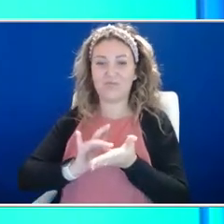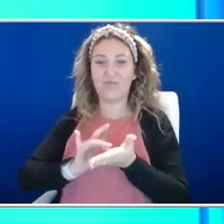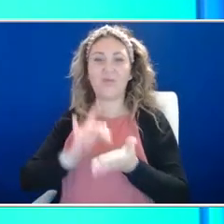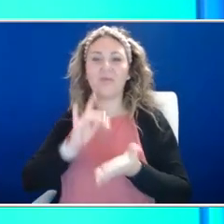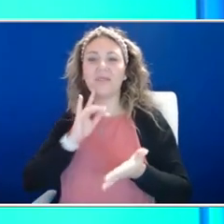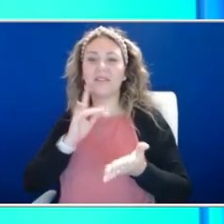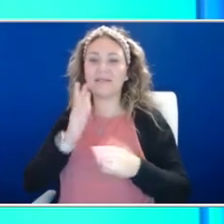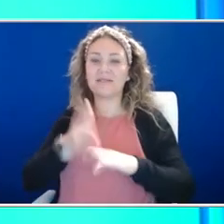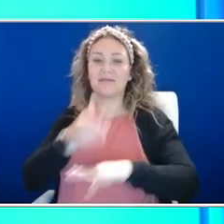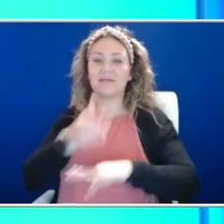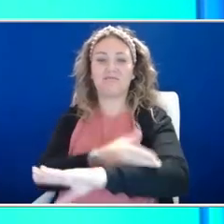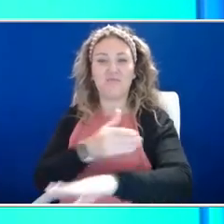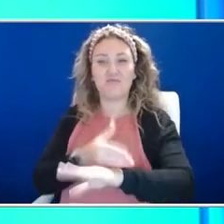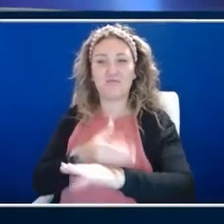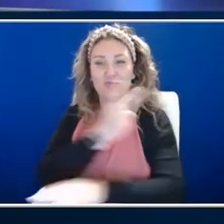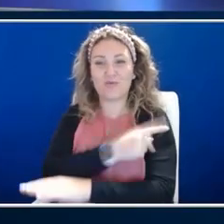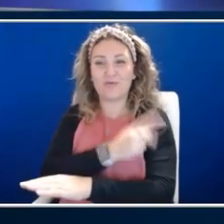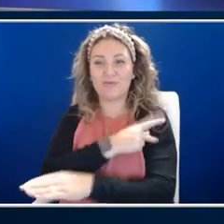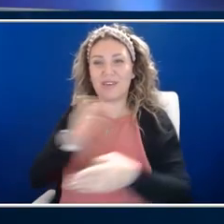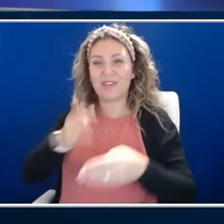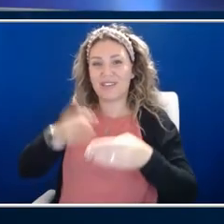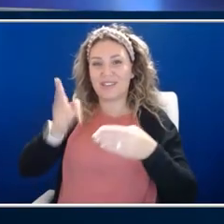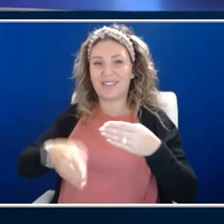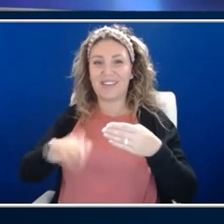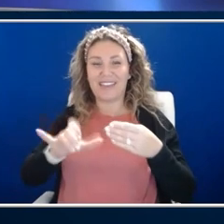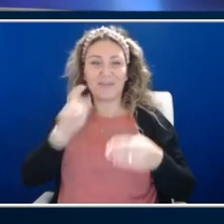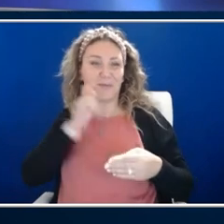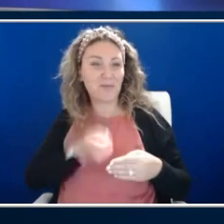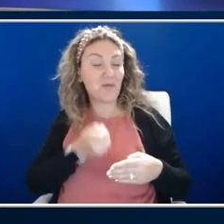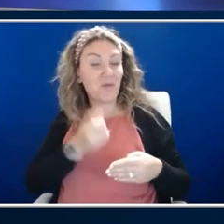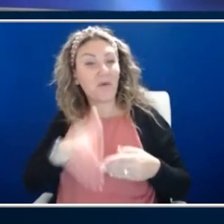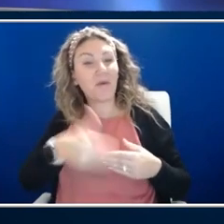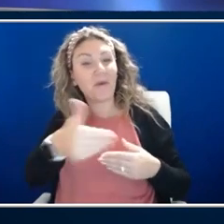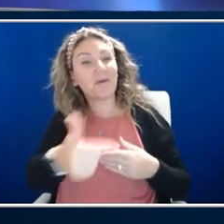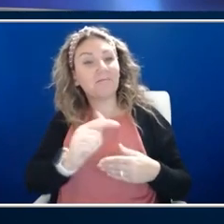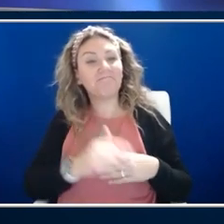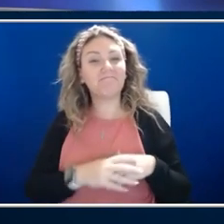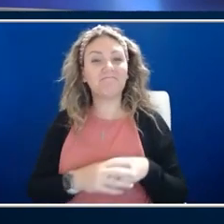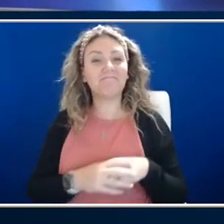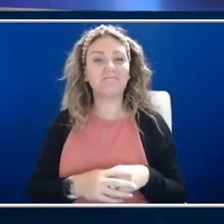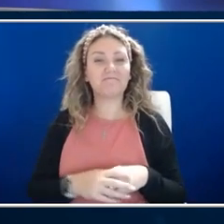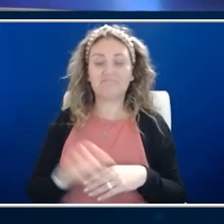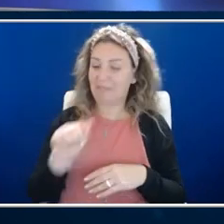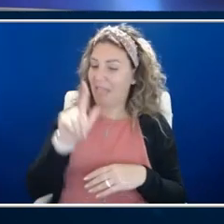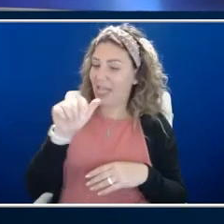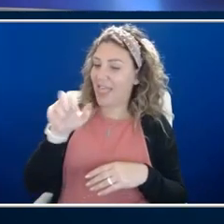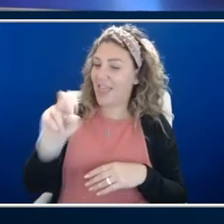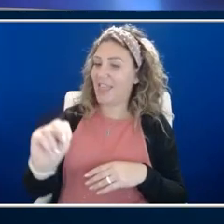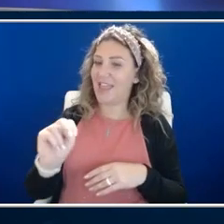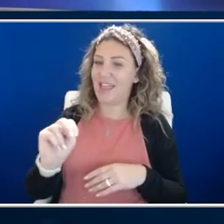patient outcomes. Yeah, I think that is so cool. Dr. Alan Yule. Dr. Alan Yule. Thanks for